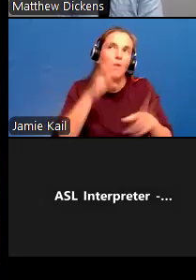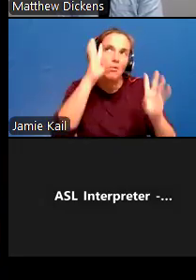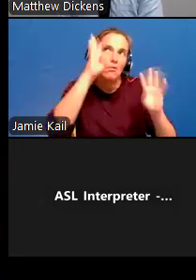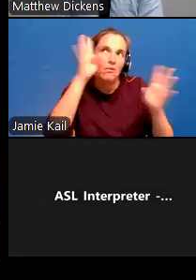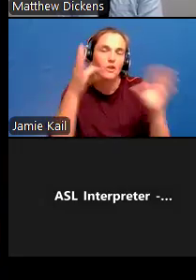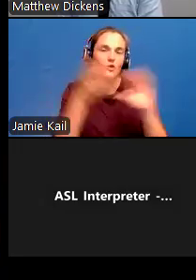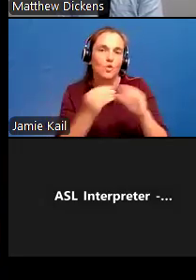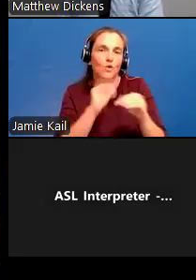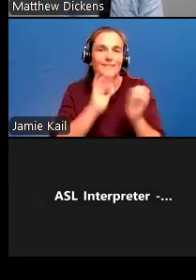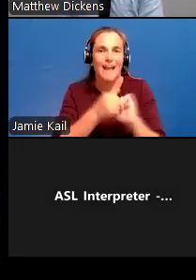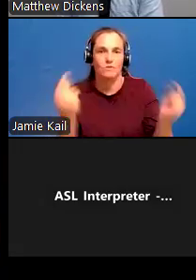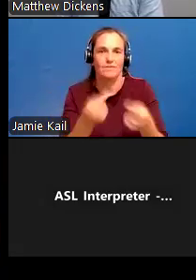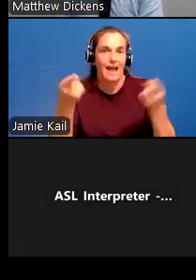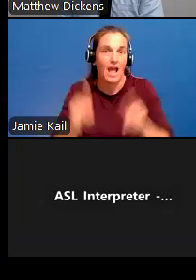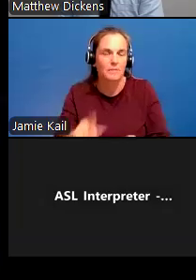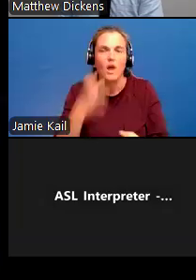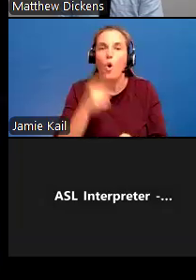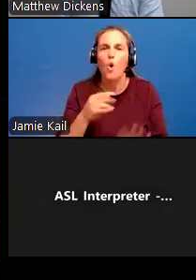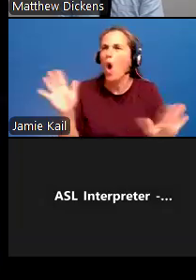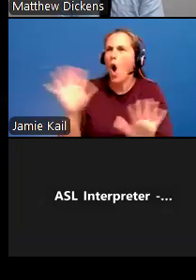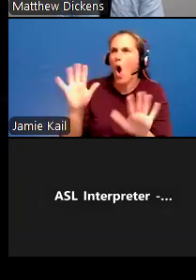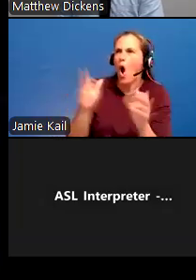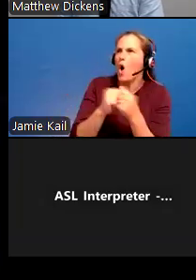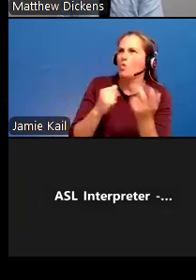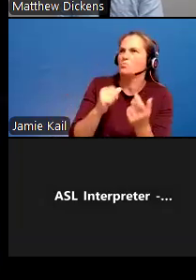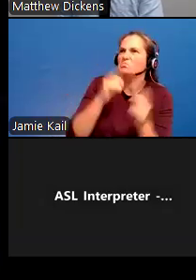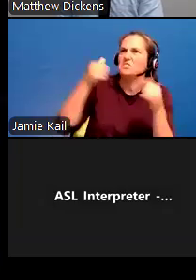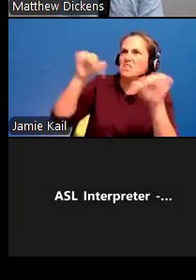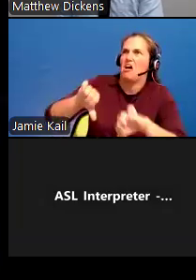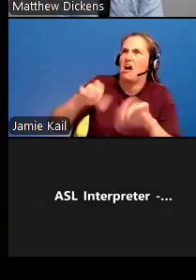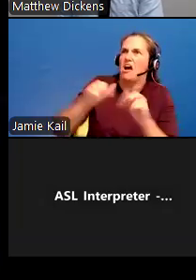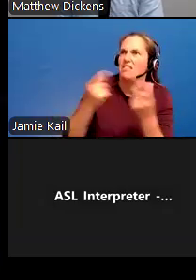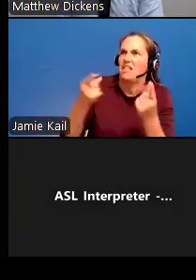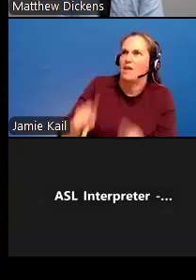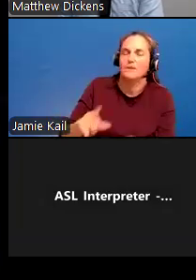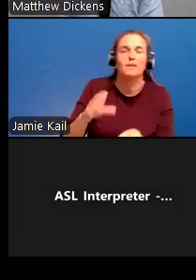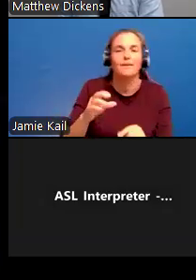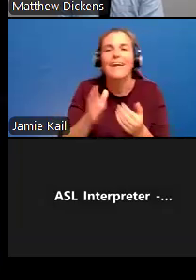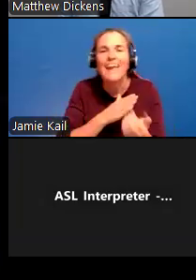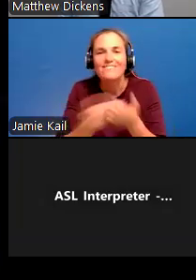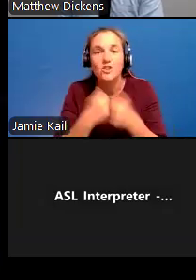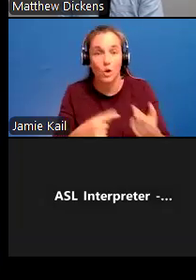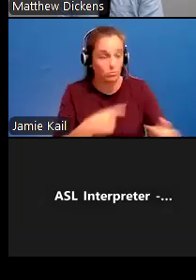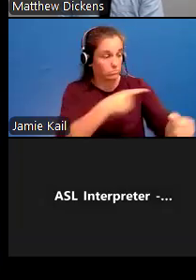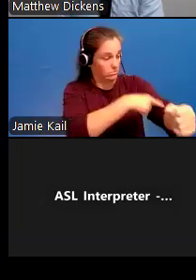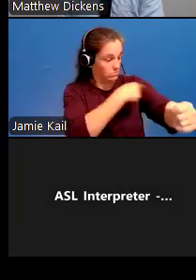occurred, or they'll flat out deny anything has happened, even though there are indicators present, visibly